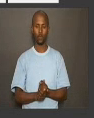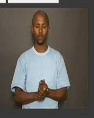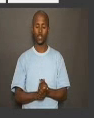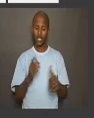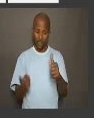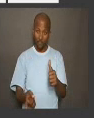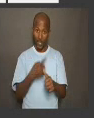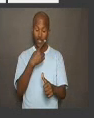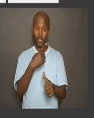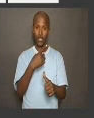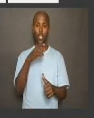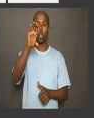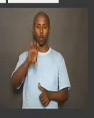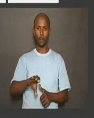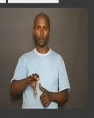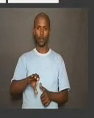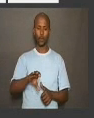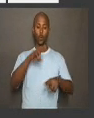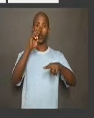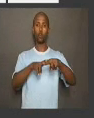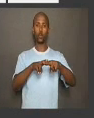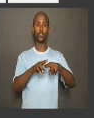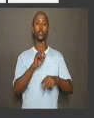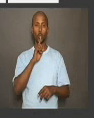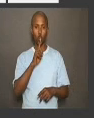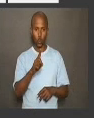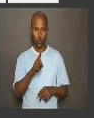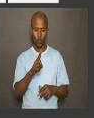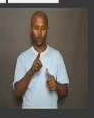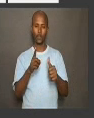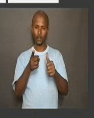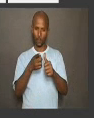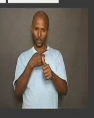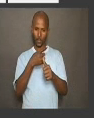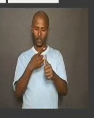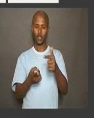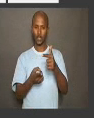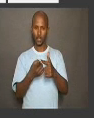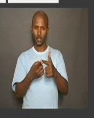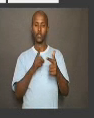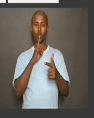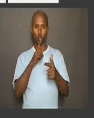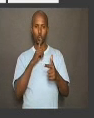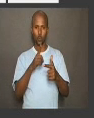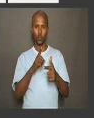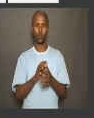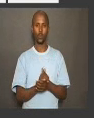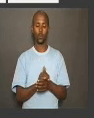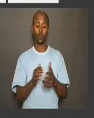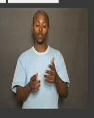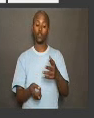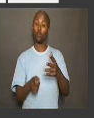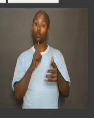In the first column, we put true in the first 2 rows